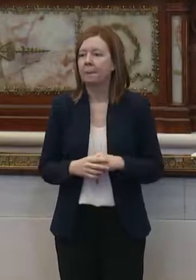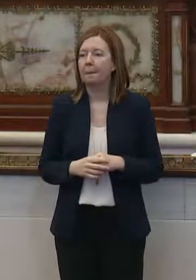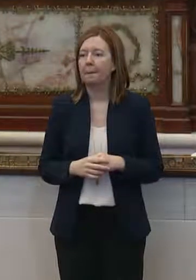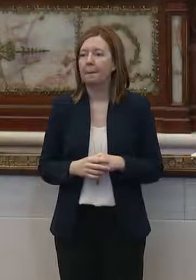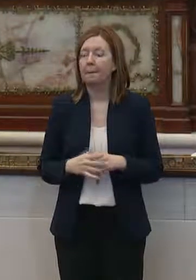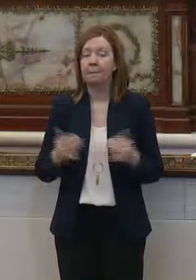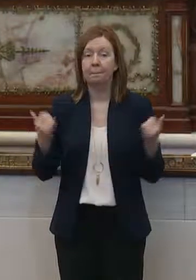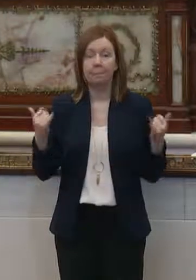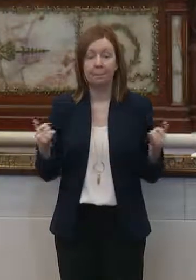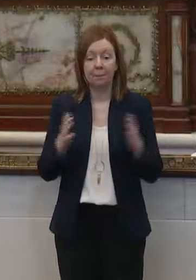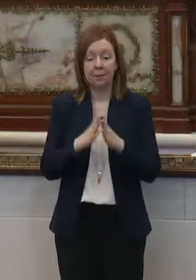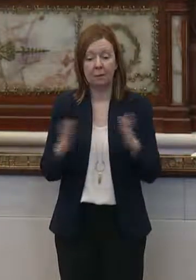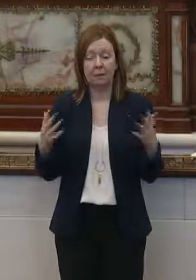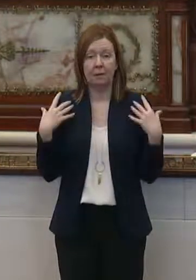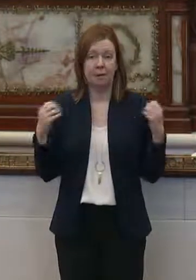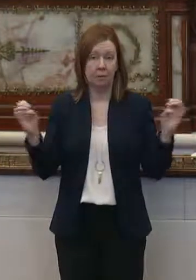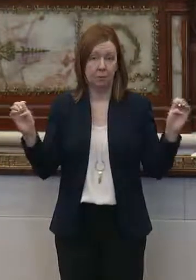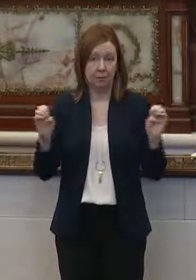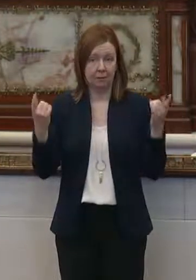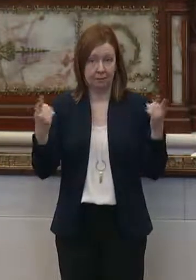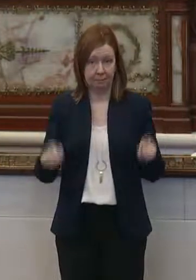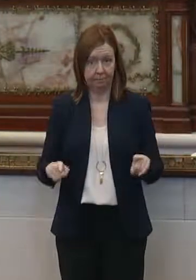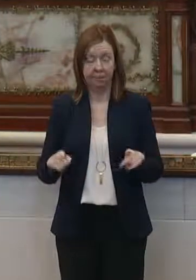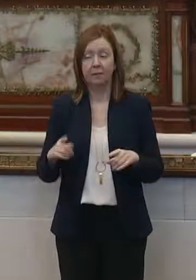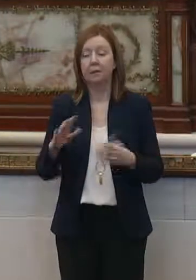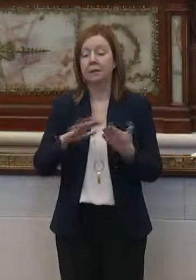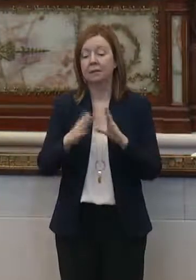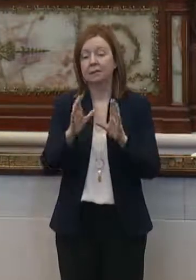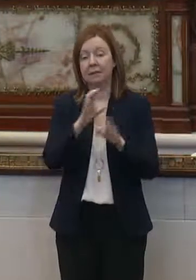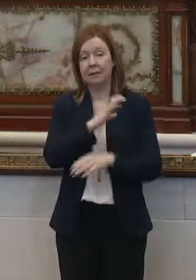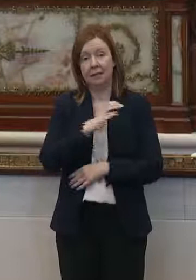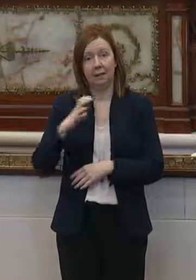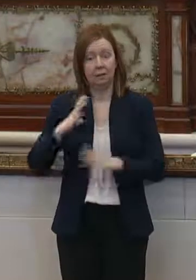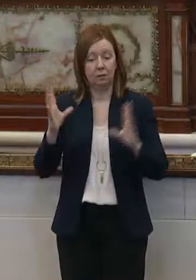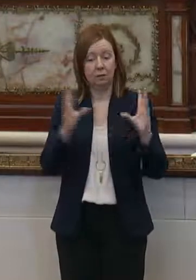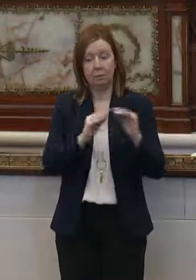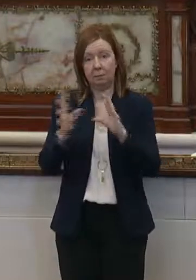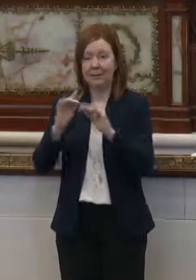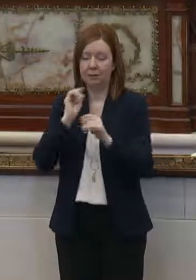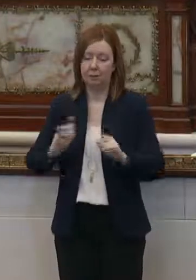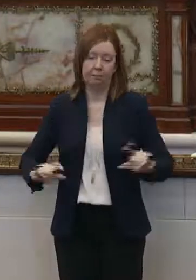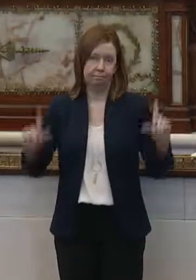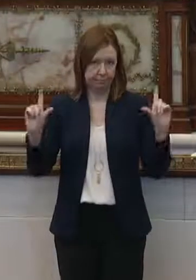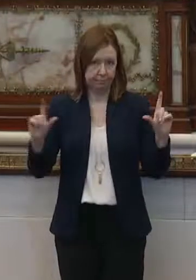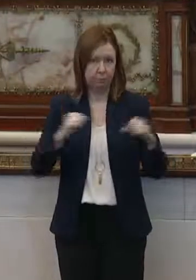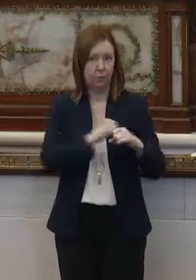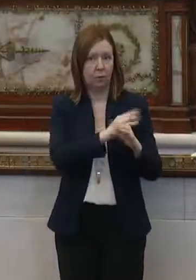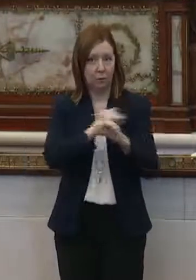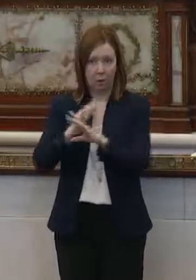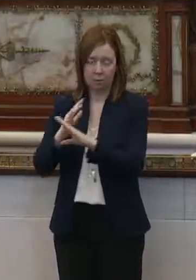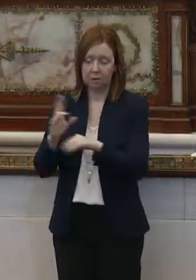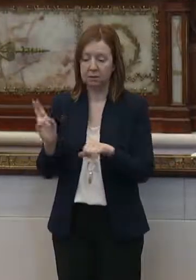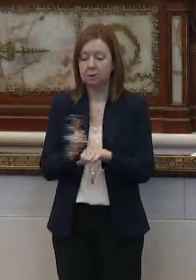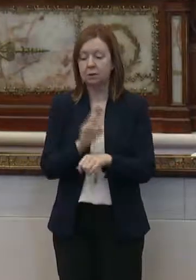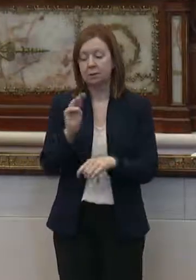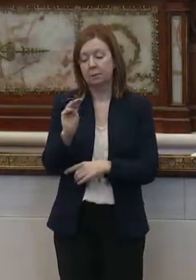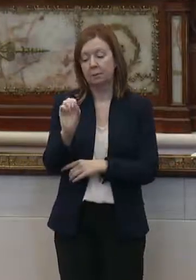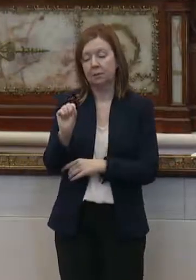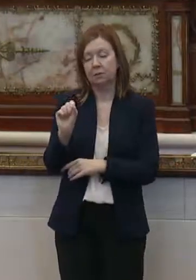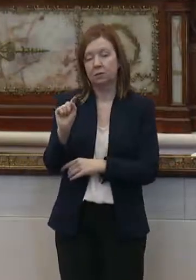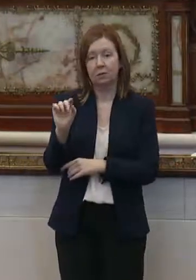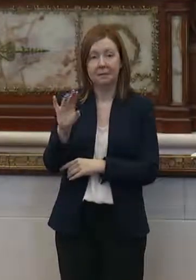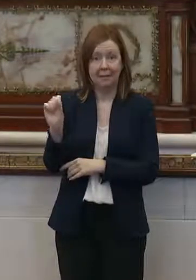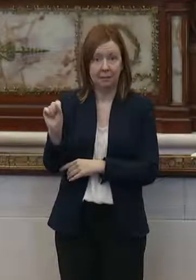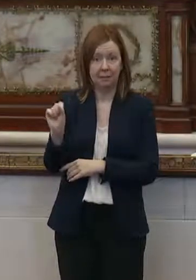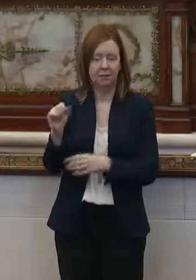to the current public health emergency, city council committees are currently meeting remotely. We are using Microsoft Teams to make these